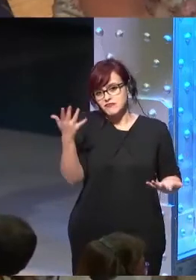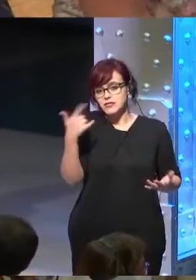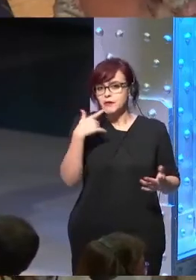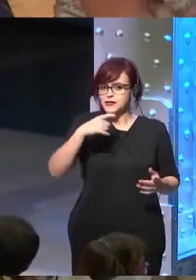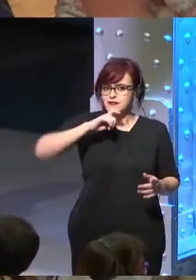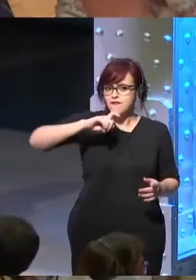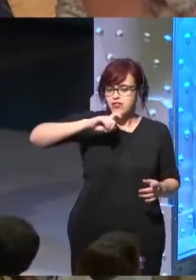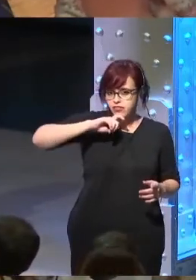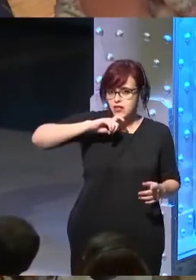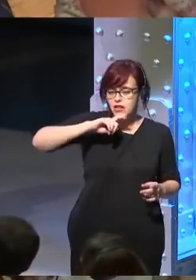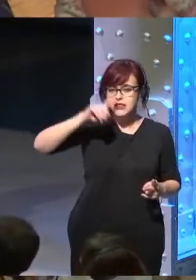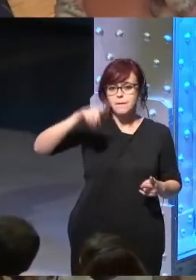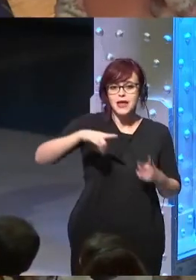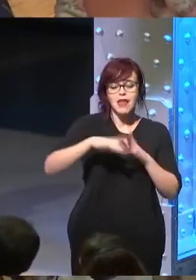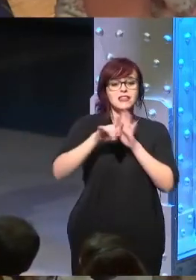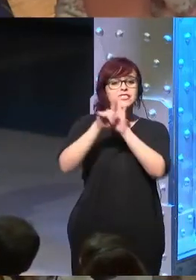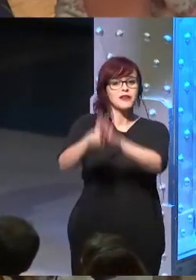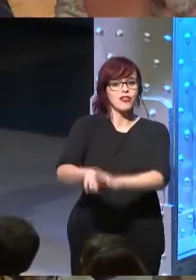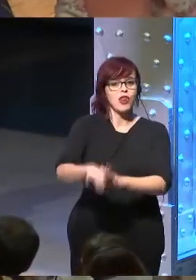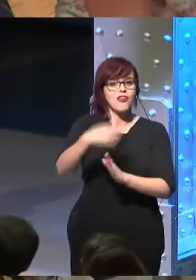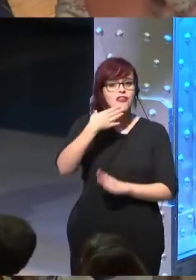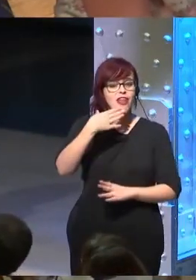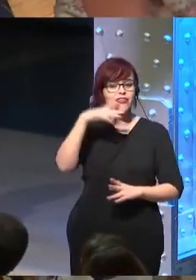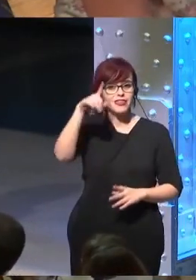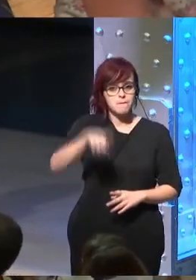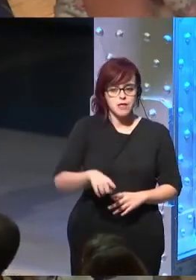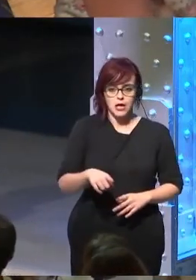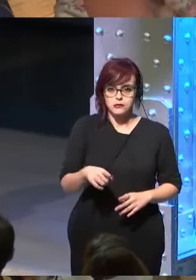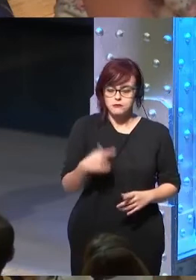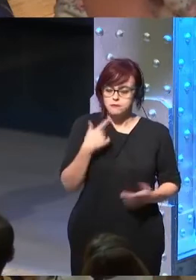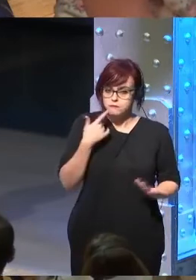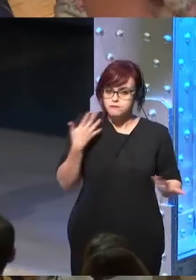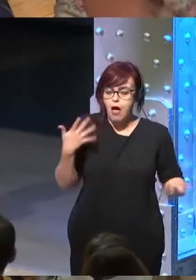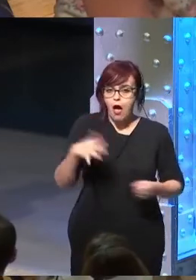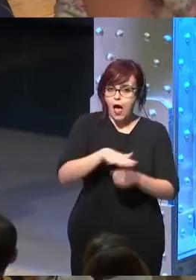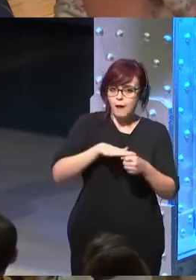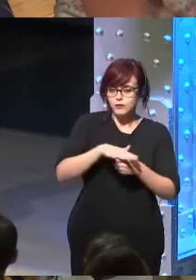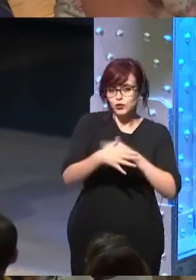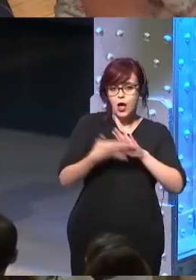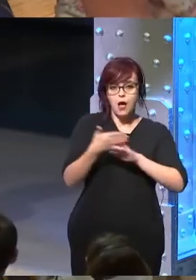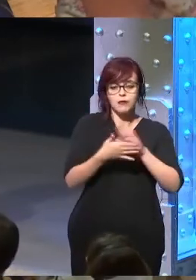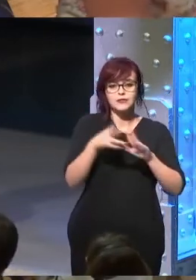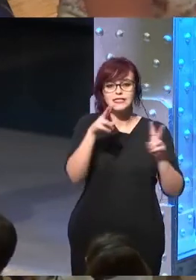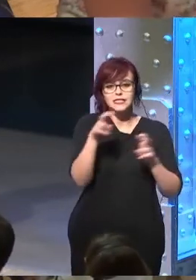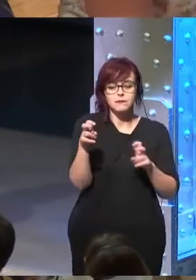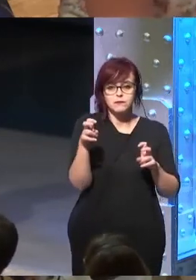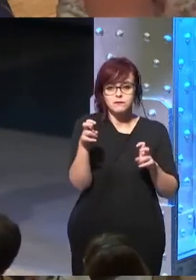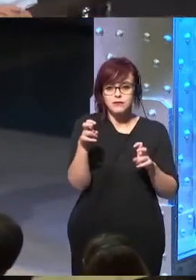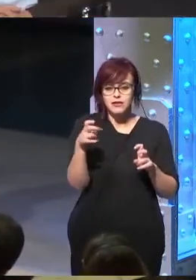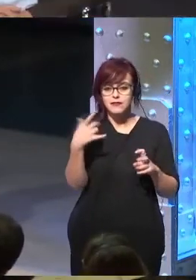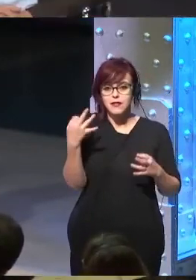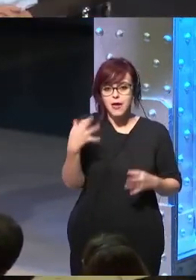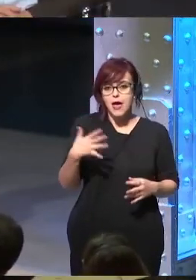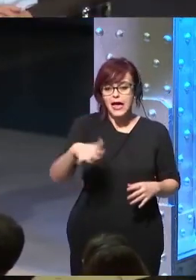age, I think. And I think there is also about owning that space. I think I find that